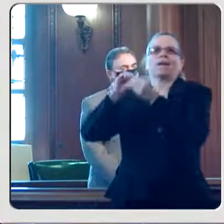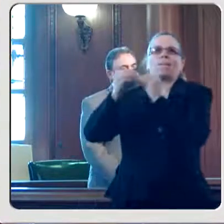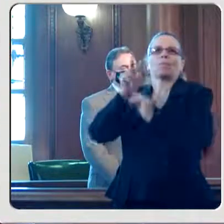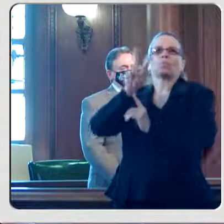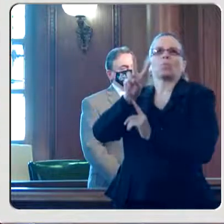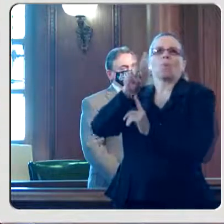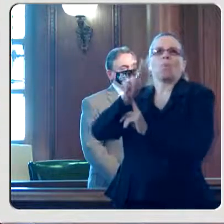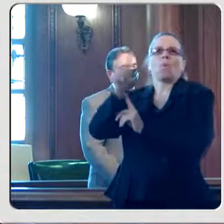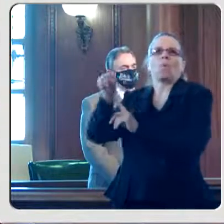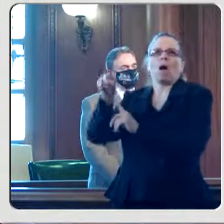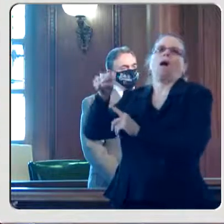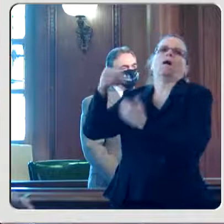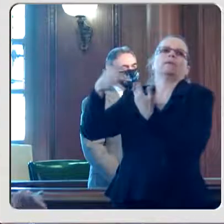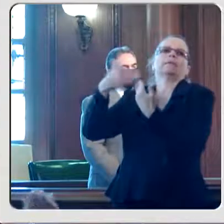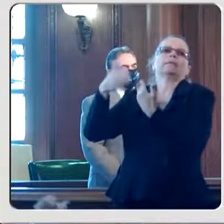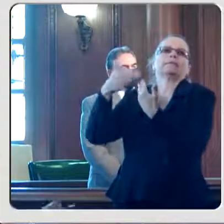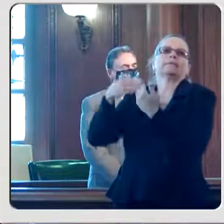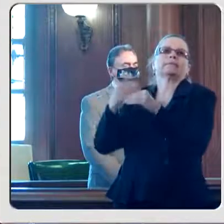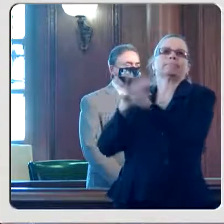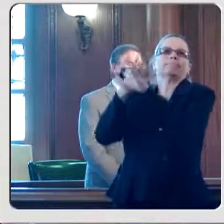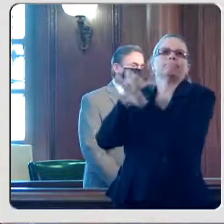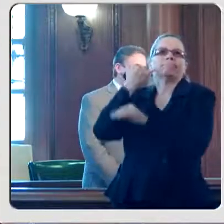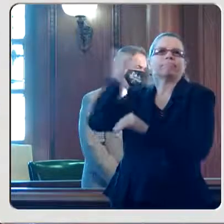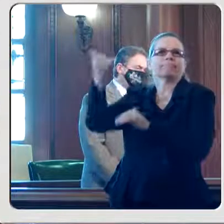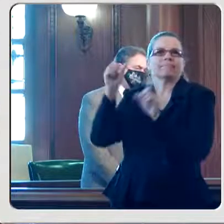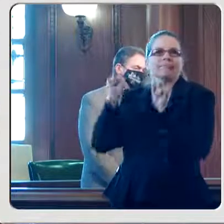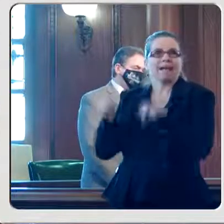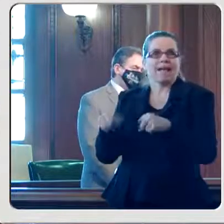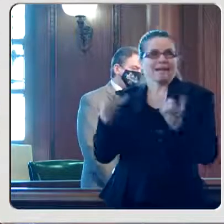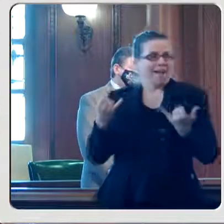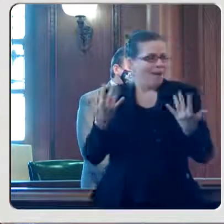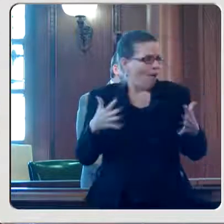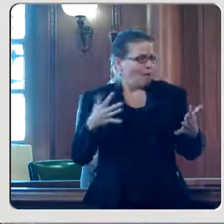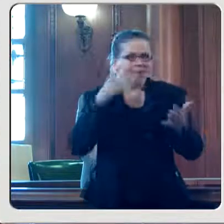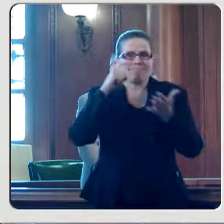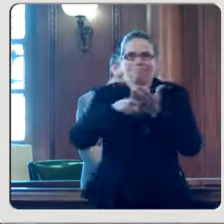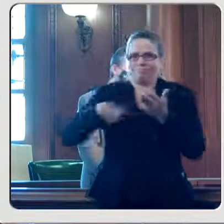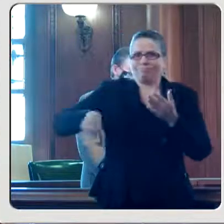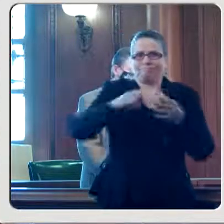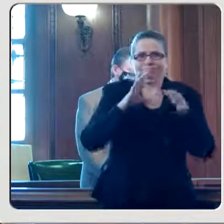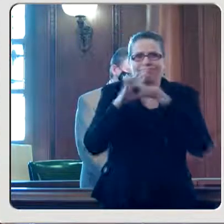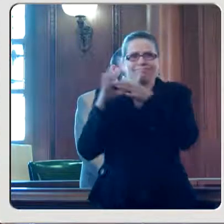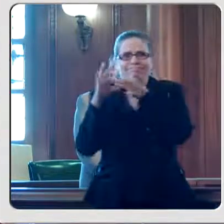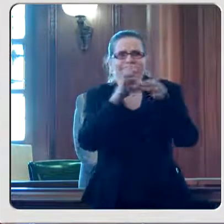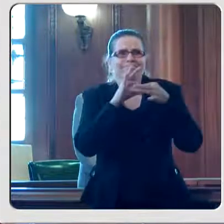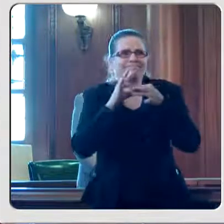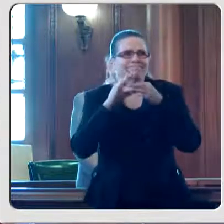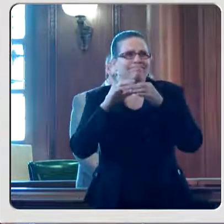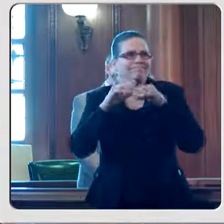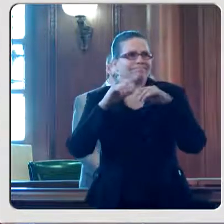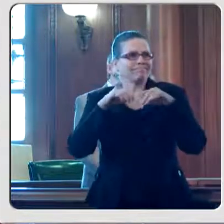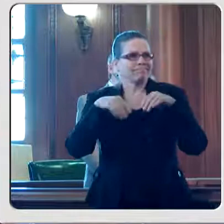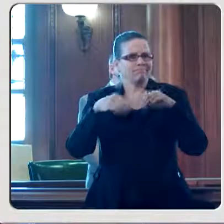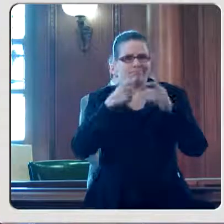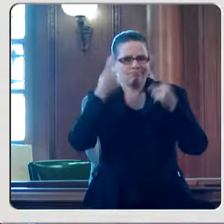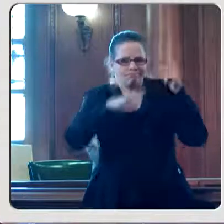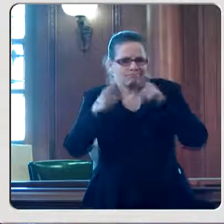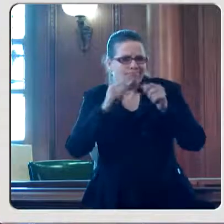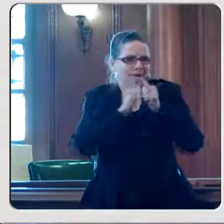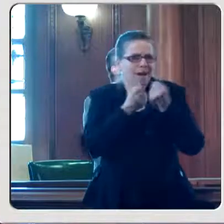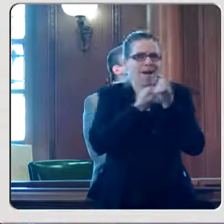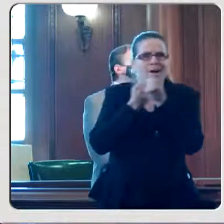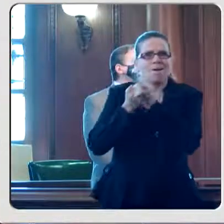also important to recognize the teamwork that we have in the city of Springfield. While we